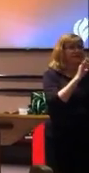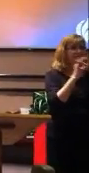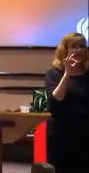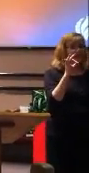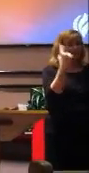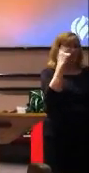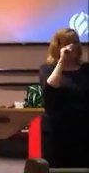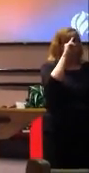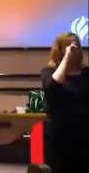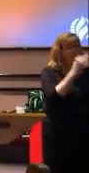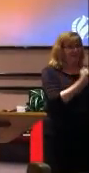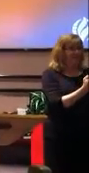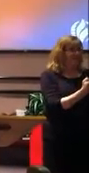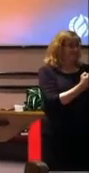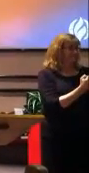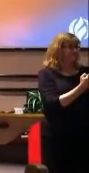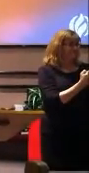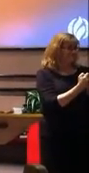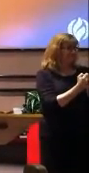faith.